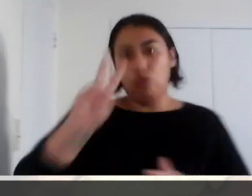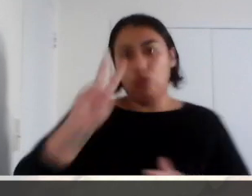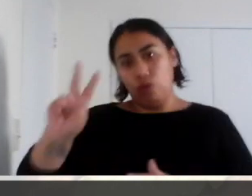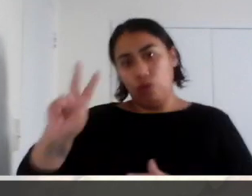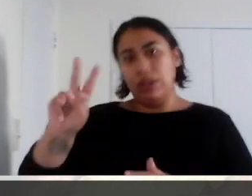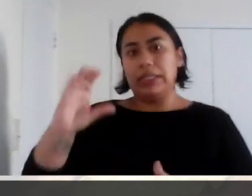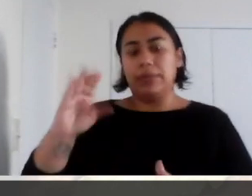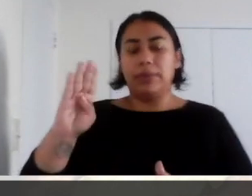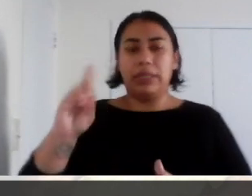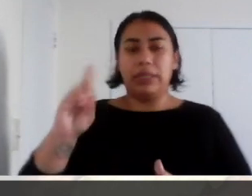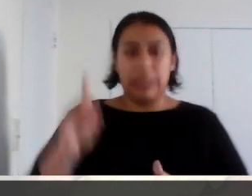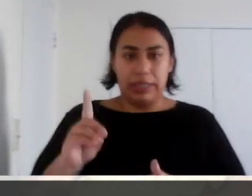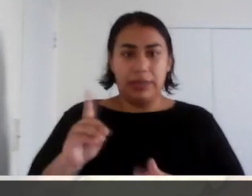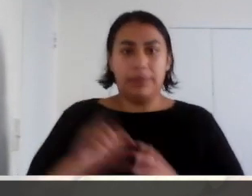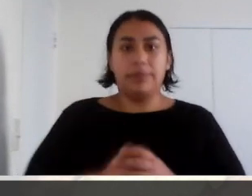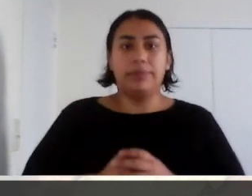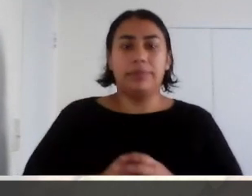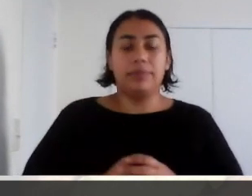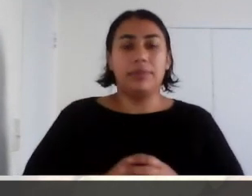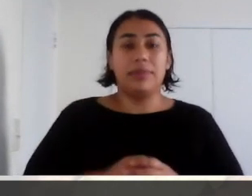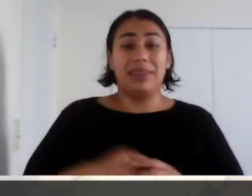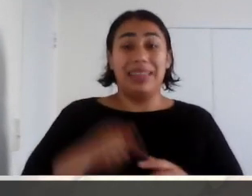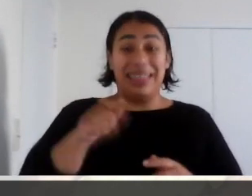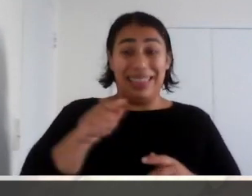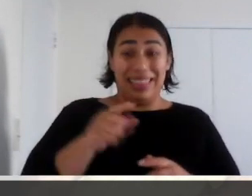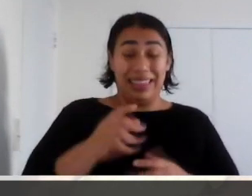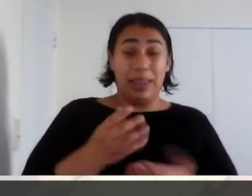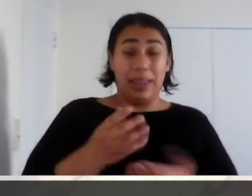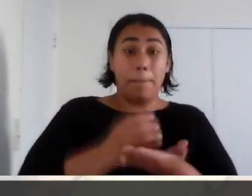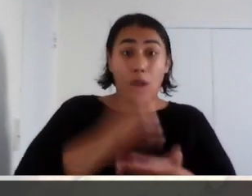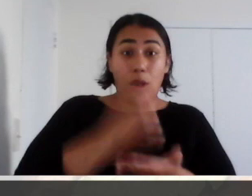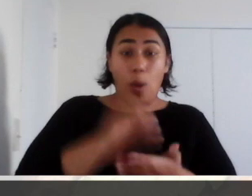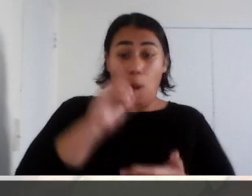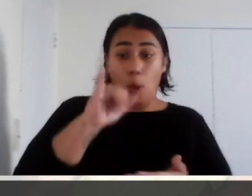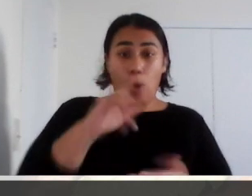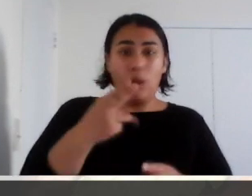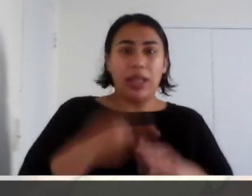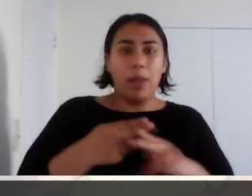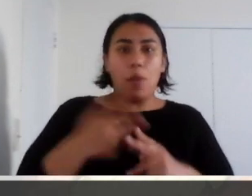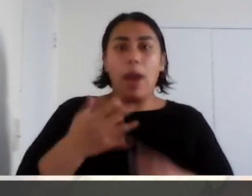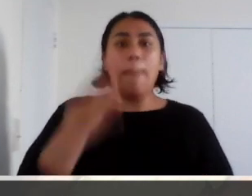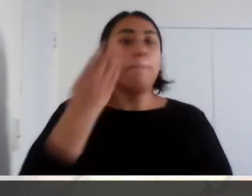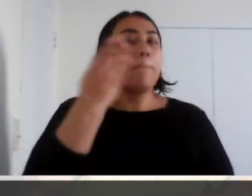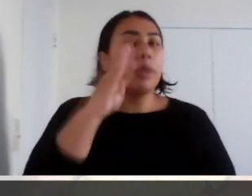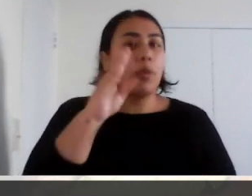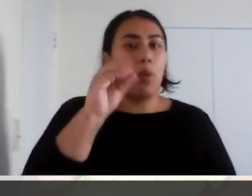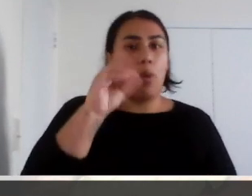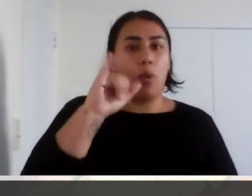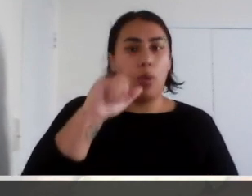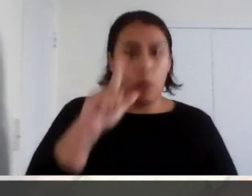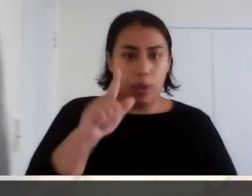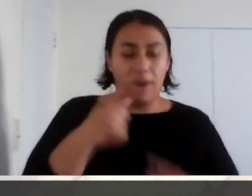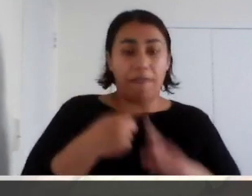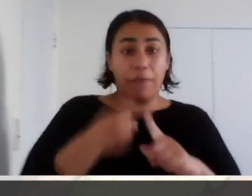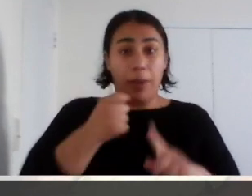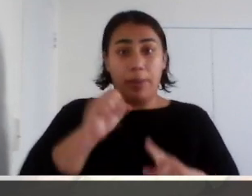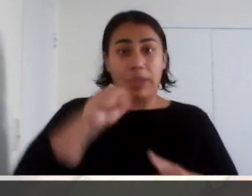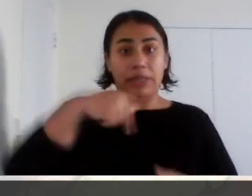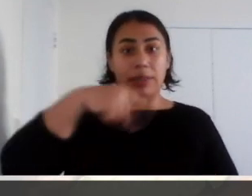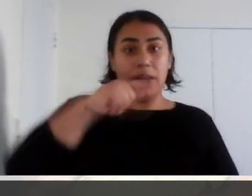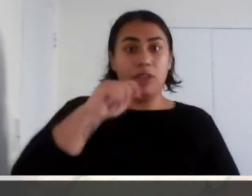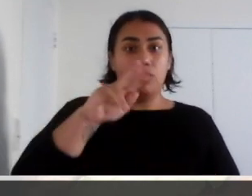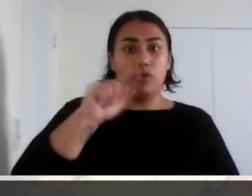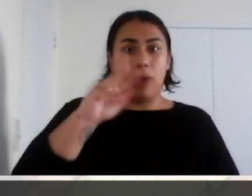he started using a 3:2 CBD to THC ratio medical cannabis oil that was a hybrid